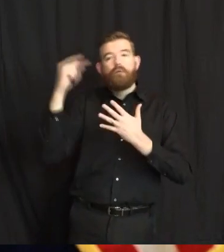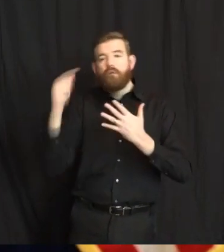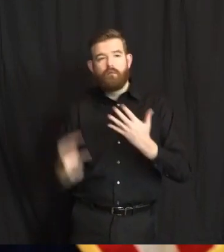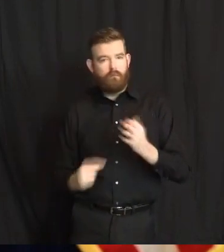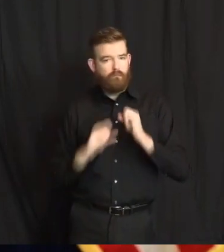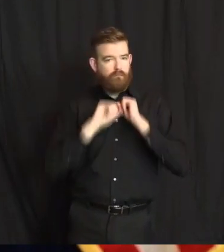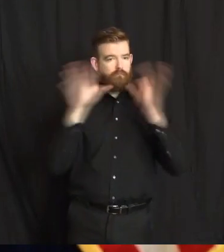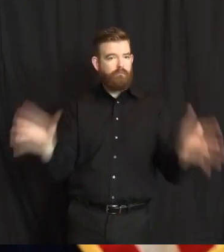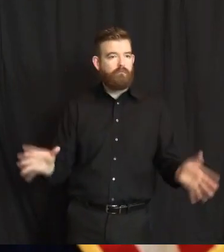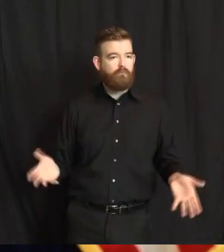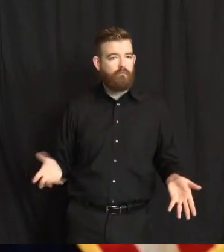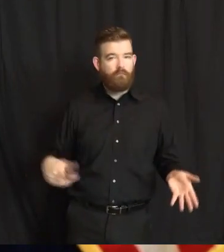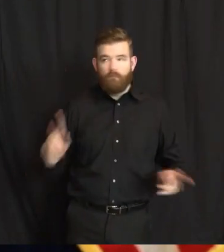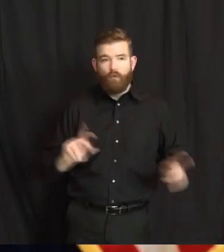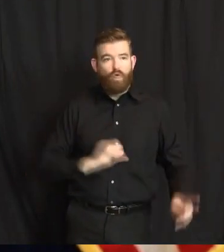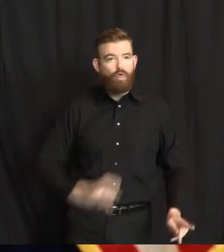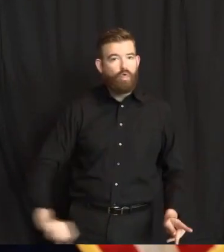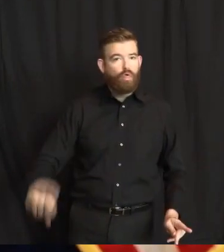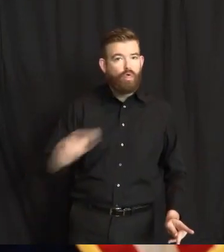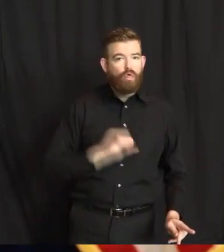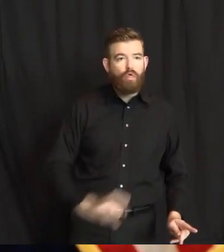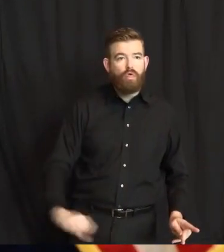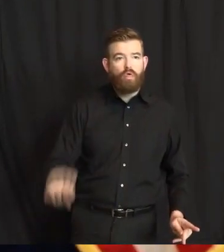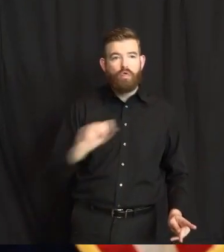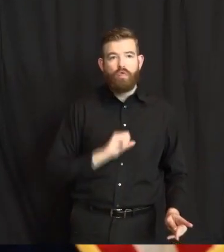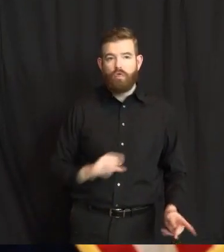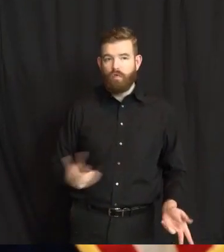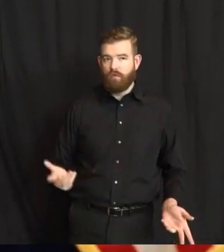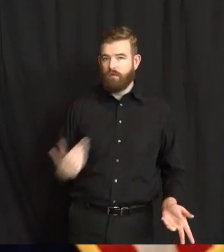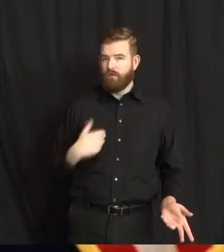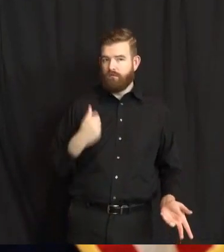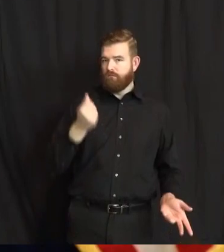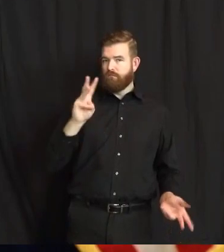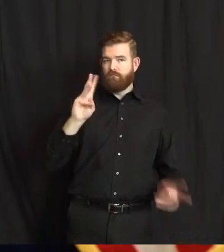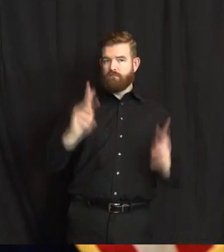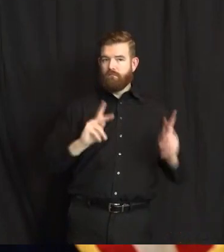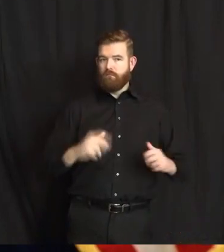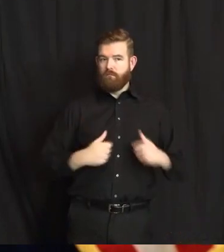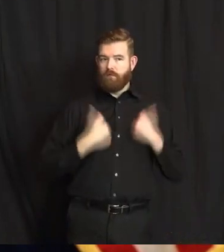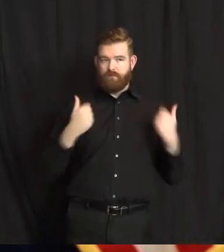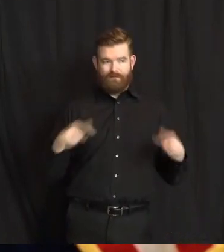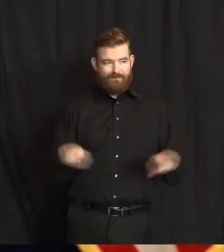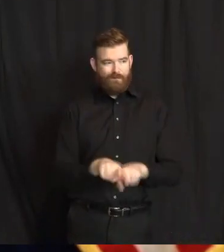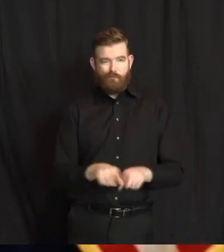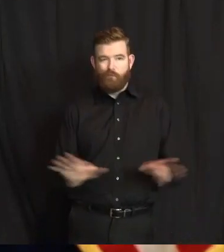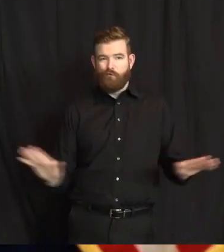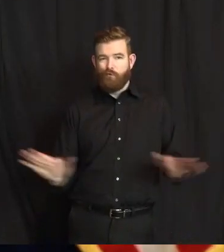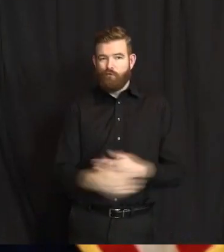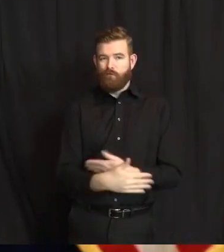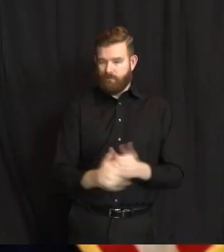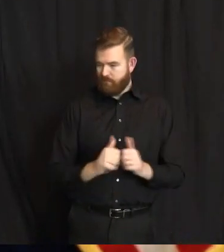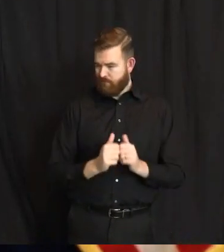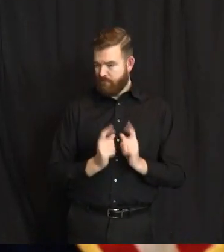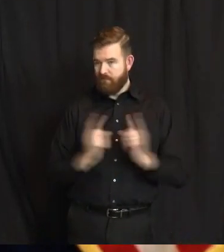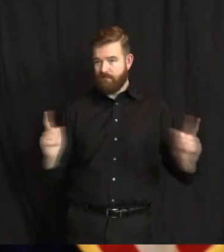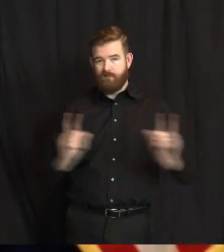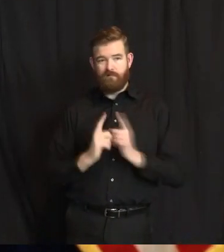There are rooms where 16 people are living in the same room. There's no way for them to be social distancing.